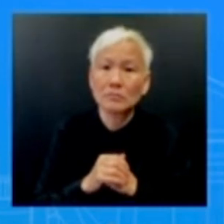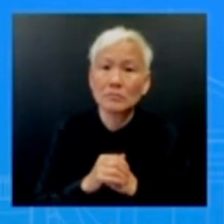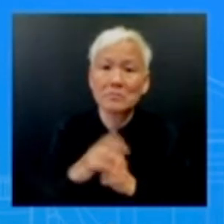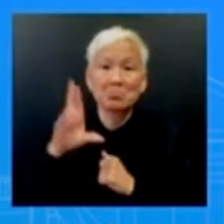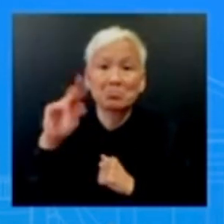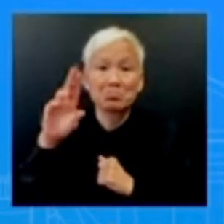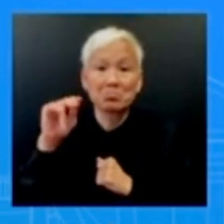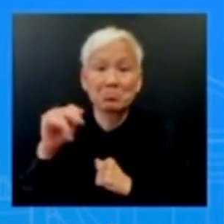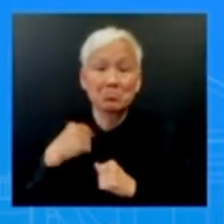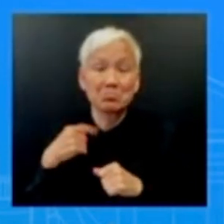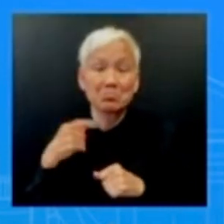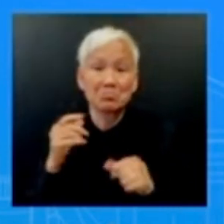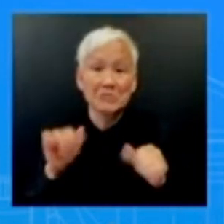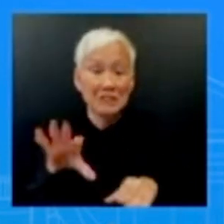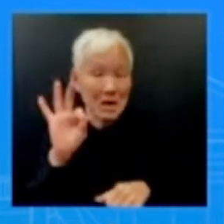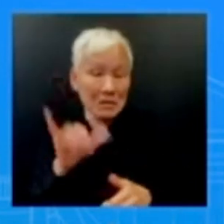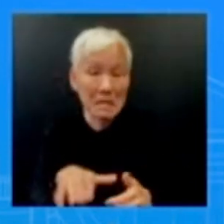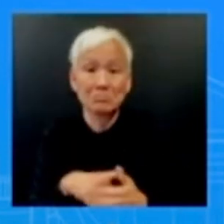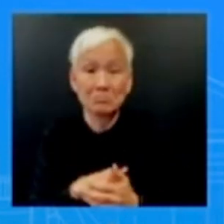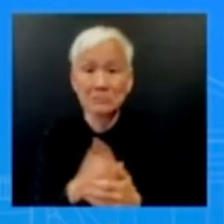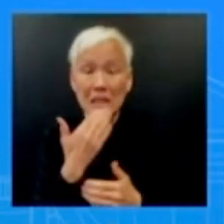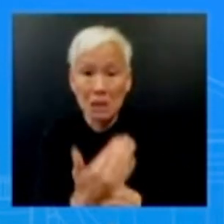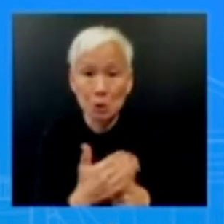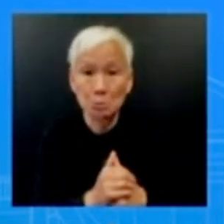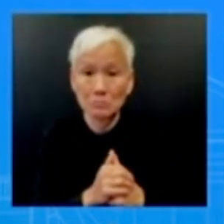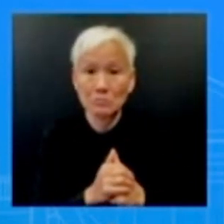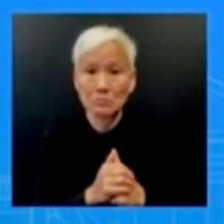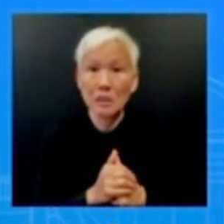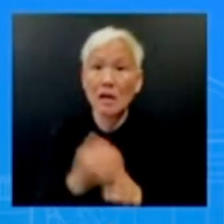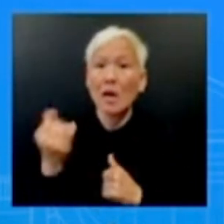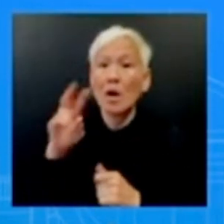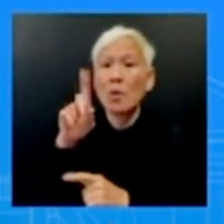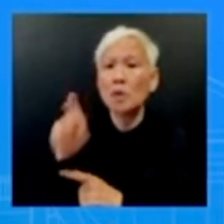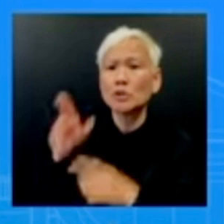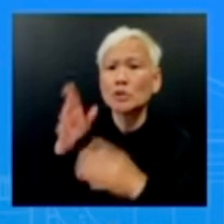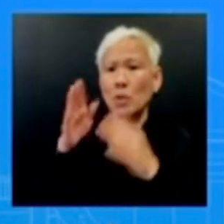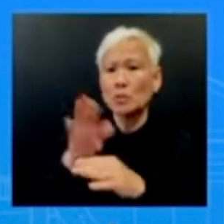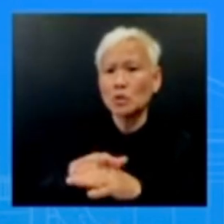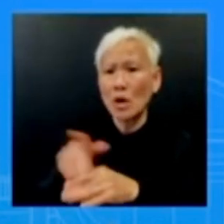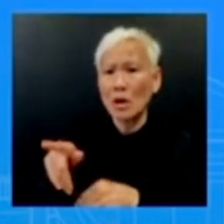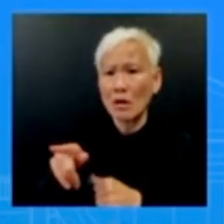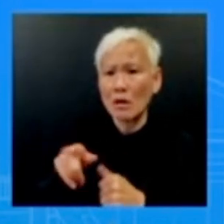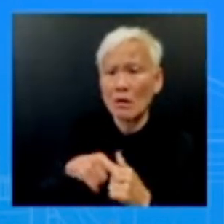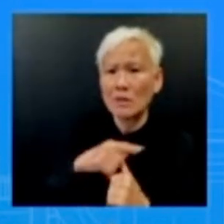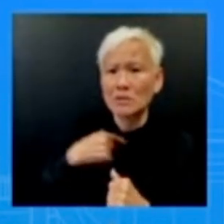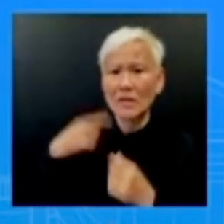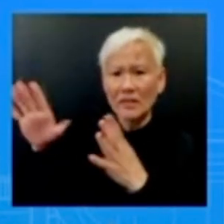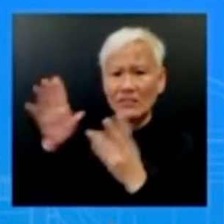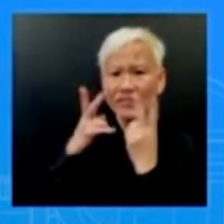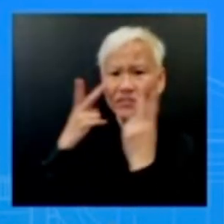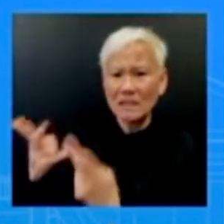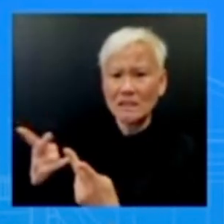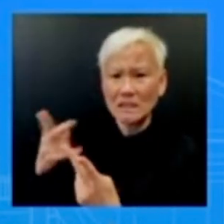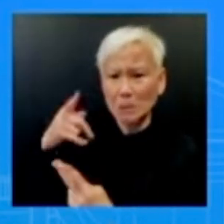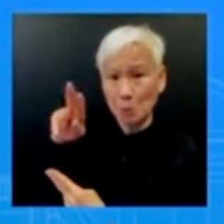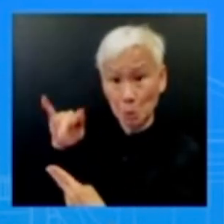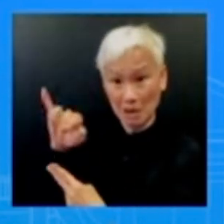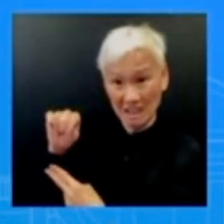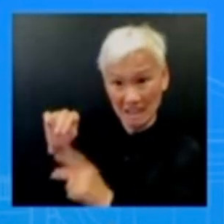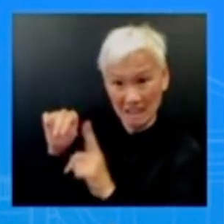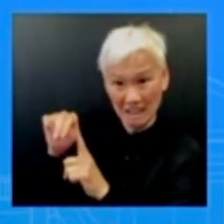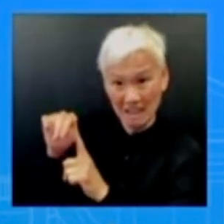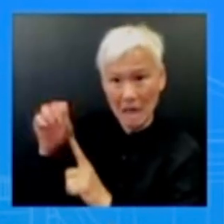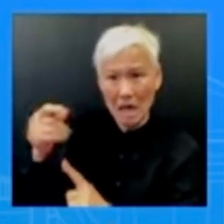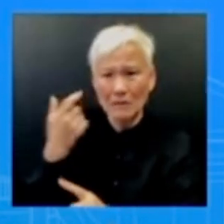on China. First, on the Xi-Putin visit. You and other senior officials have been vocal in recent weeks about